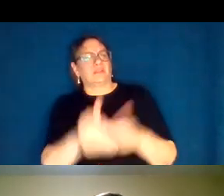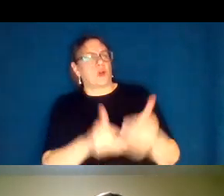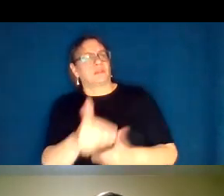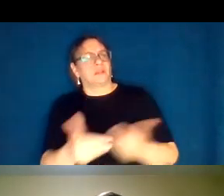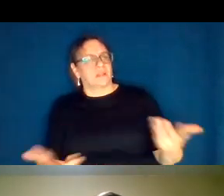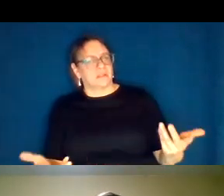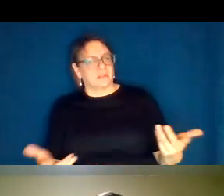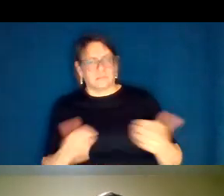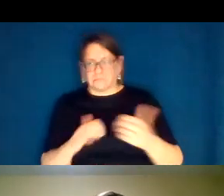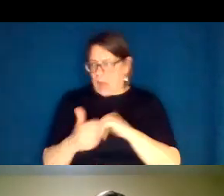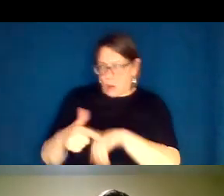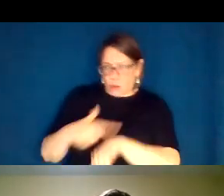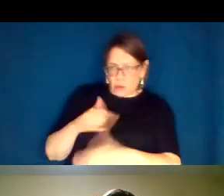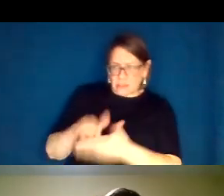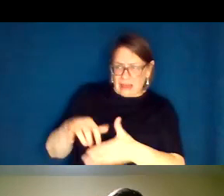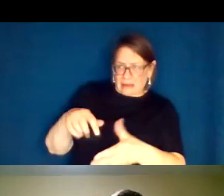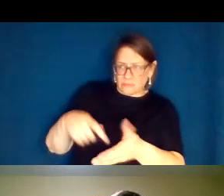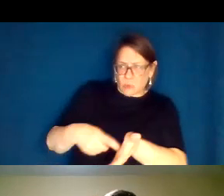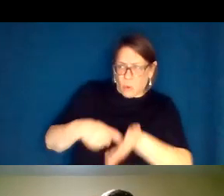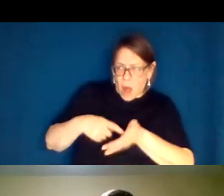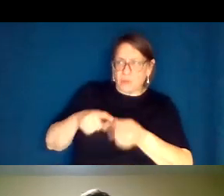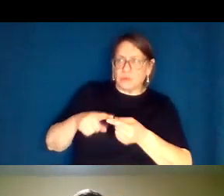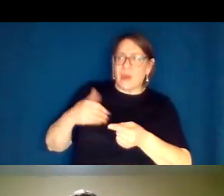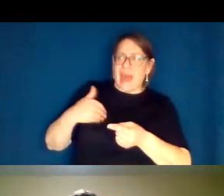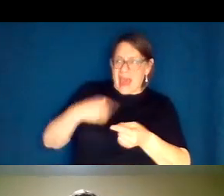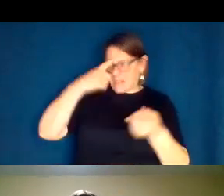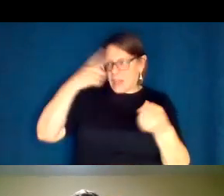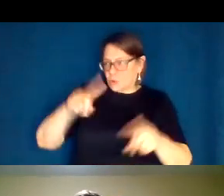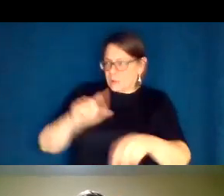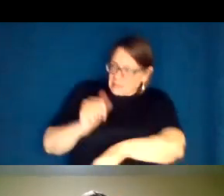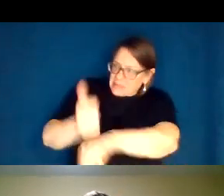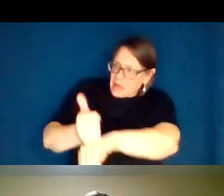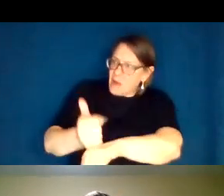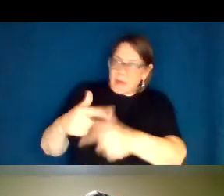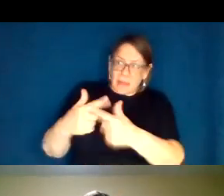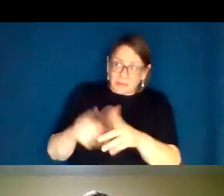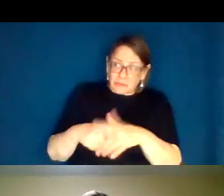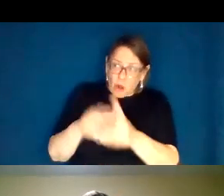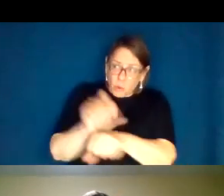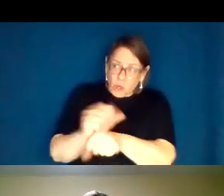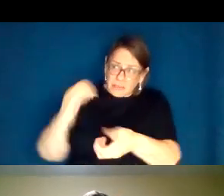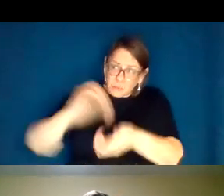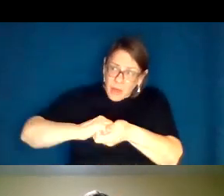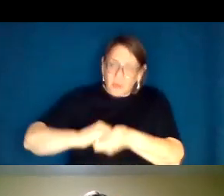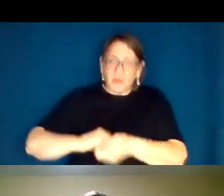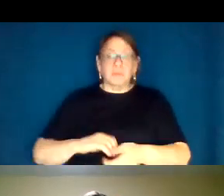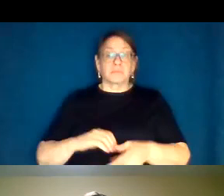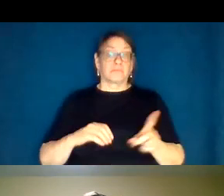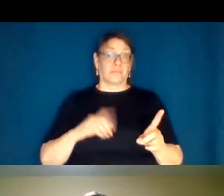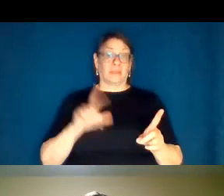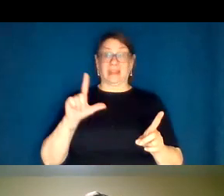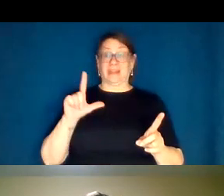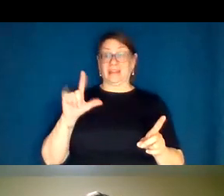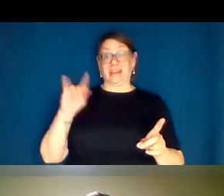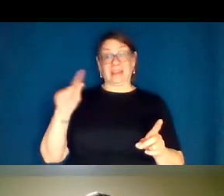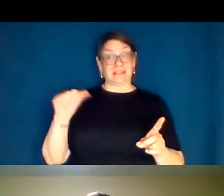And how long does that typically entail to have that agreement in place? I'm just curious. Lisa is like our